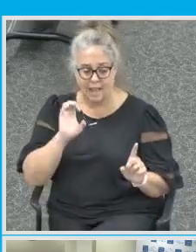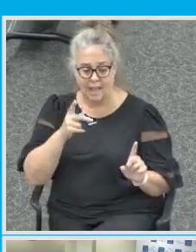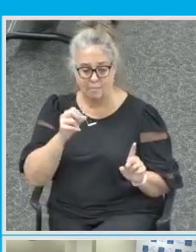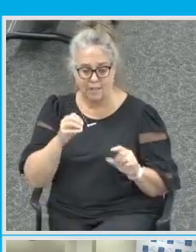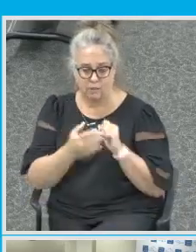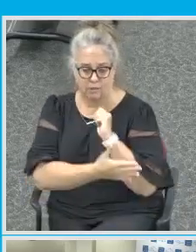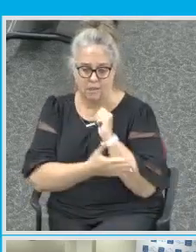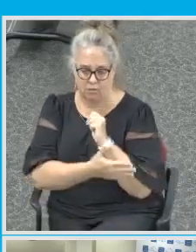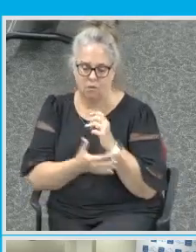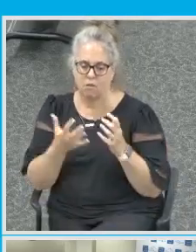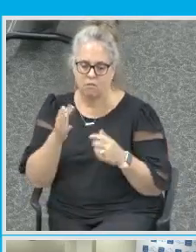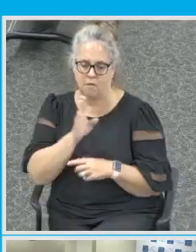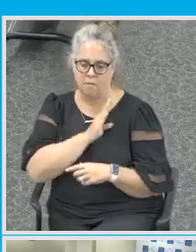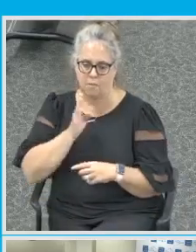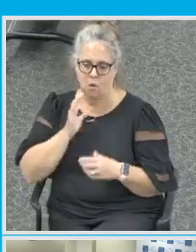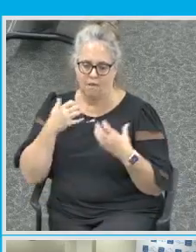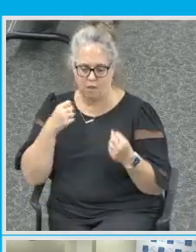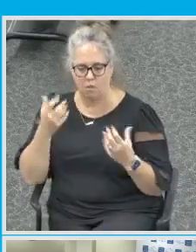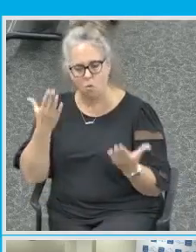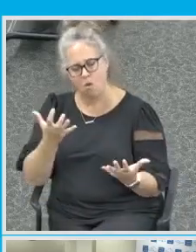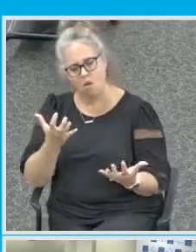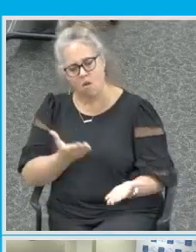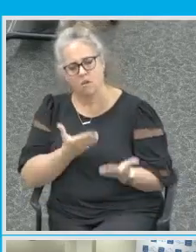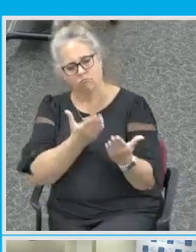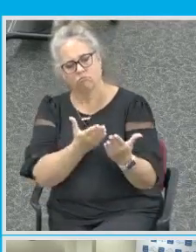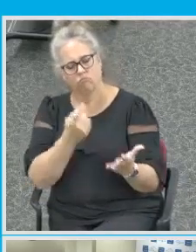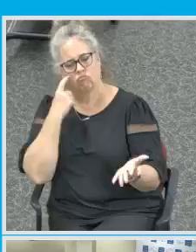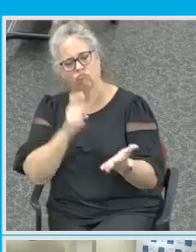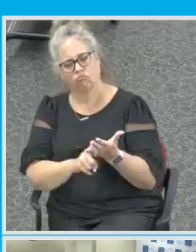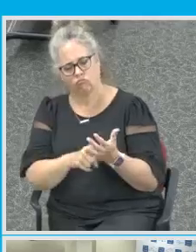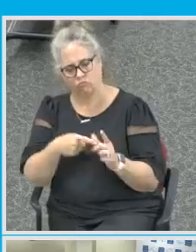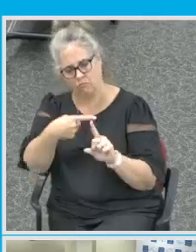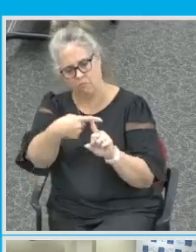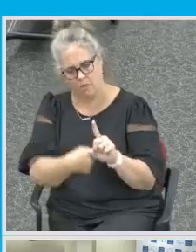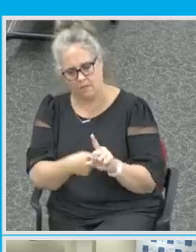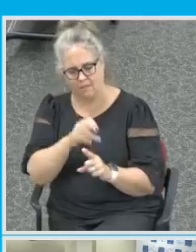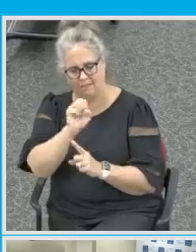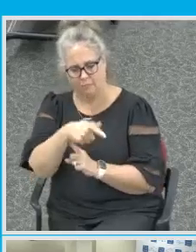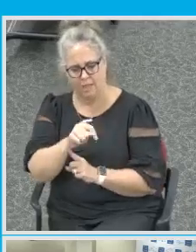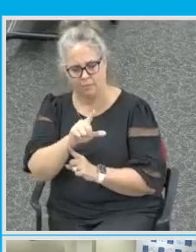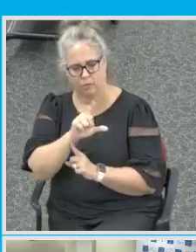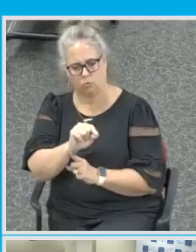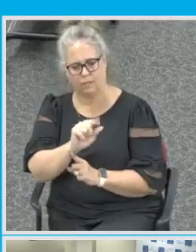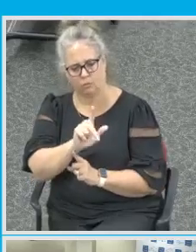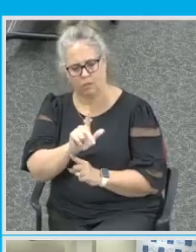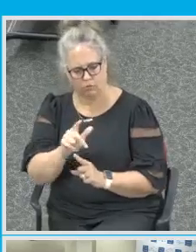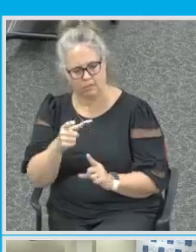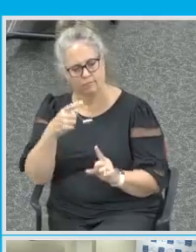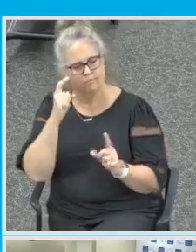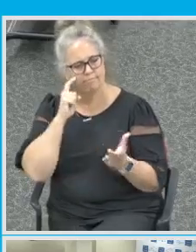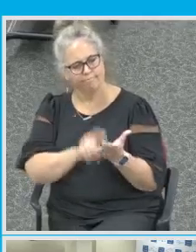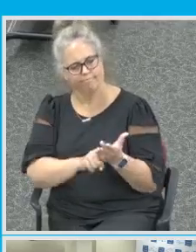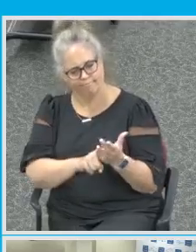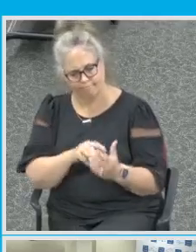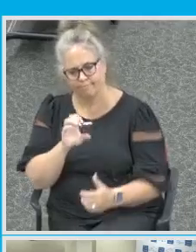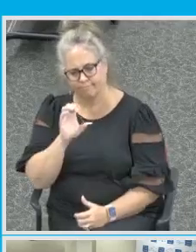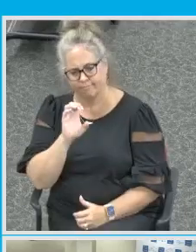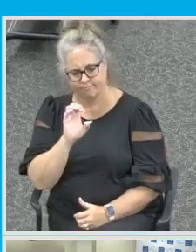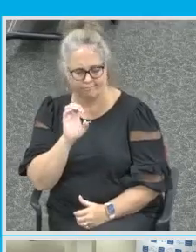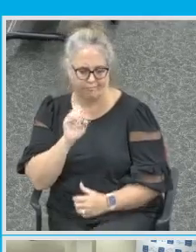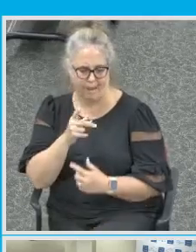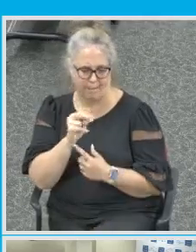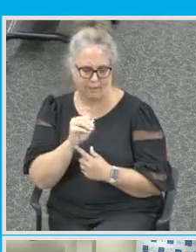1, the month of September 2023 is proclaimed as El Paso County Suicide Prevention Awareness Month in El Paso County,